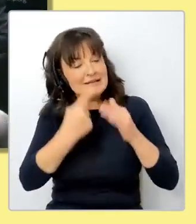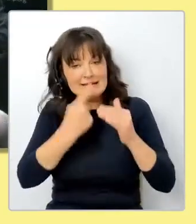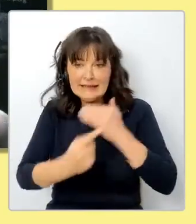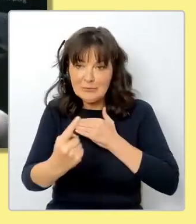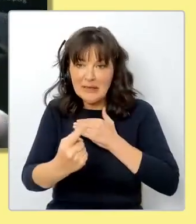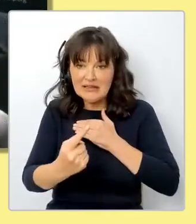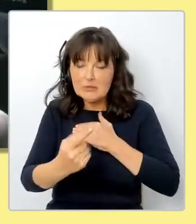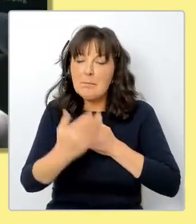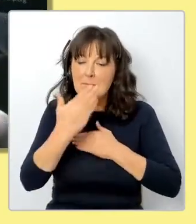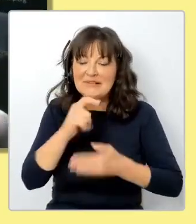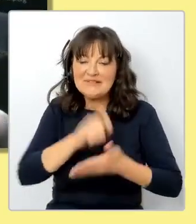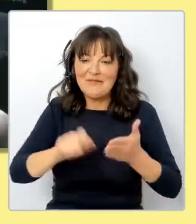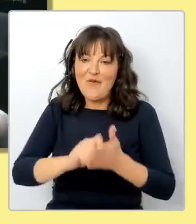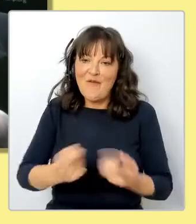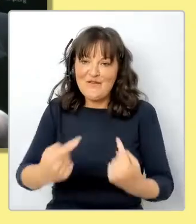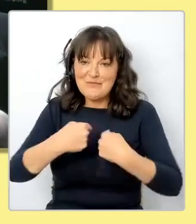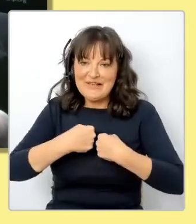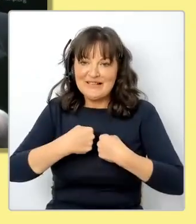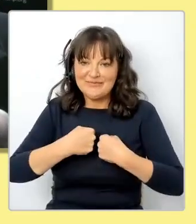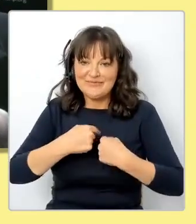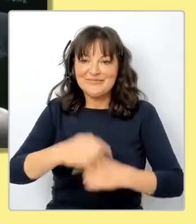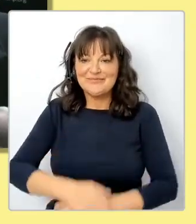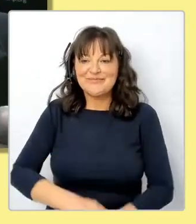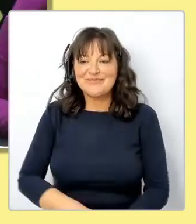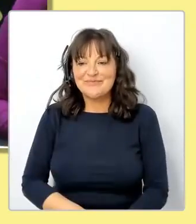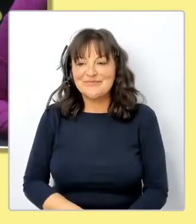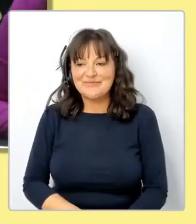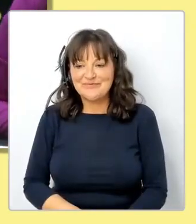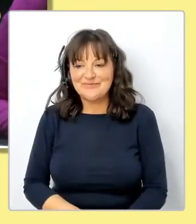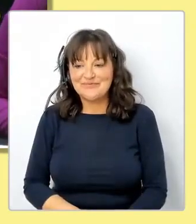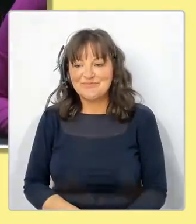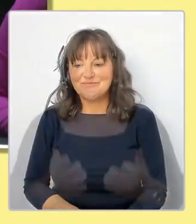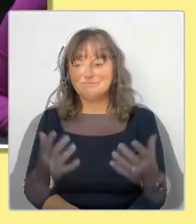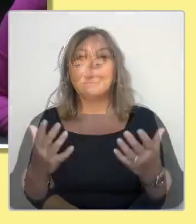Thank you. Hamza.